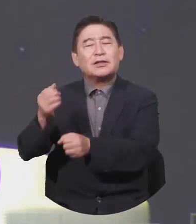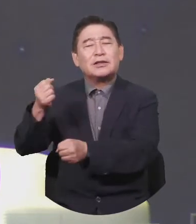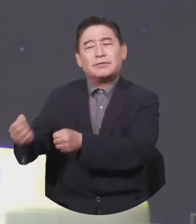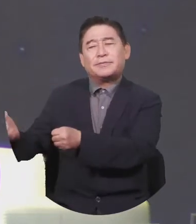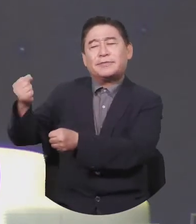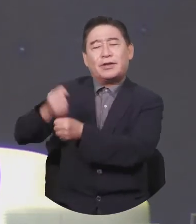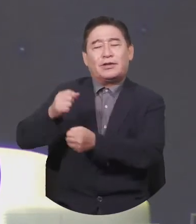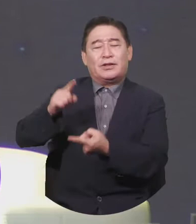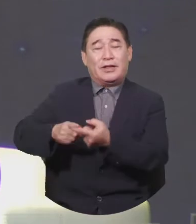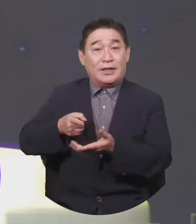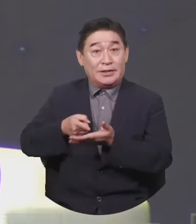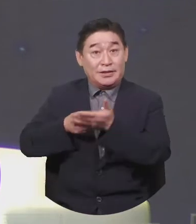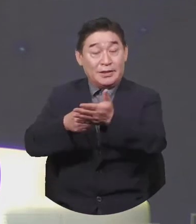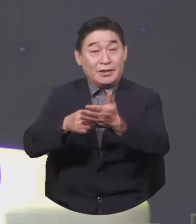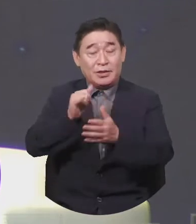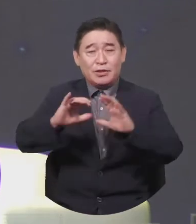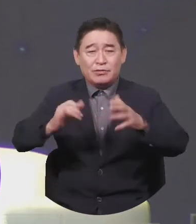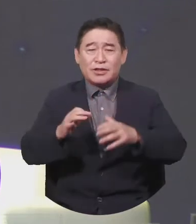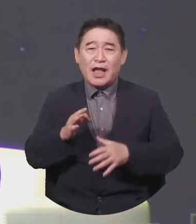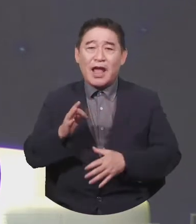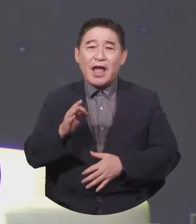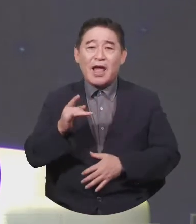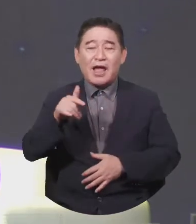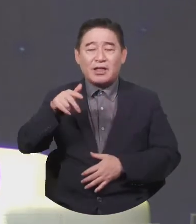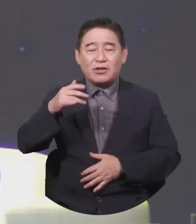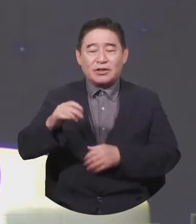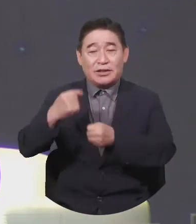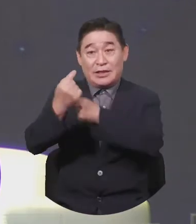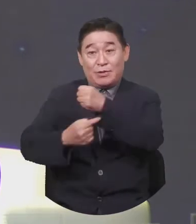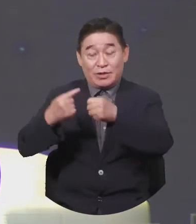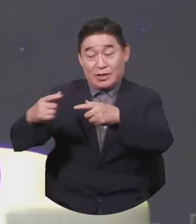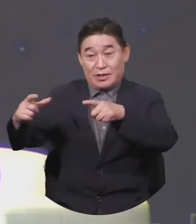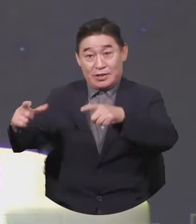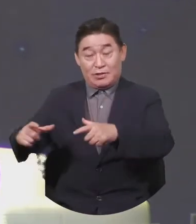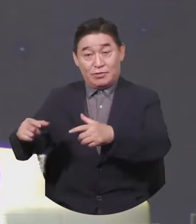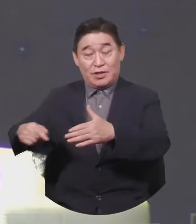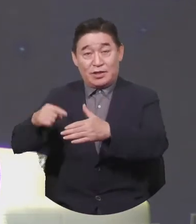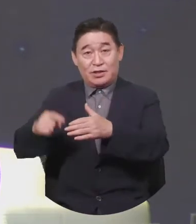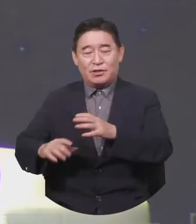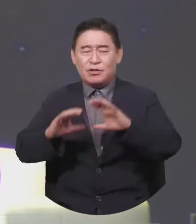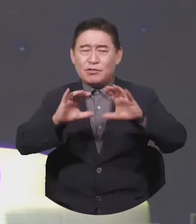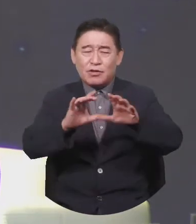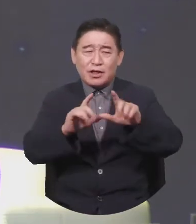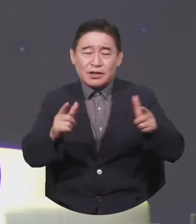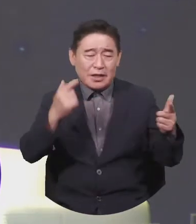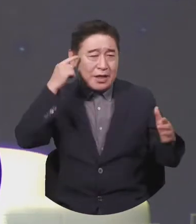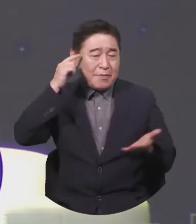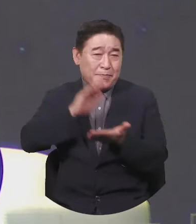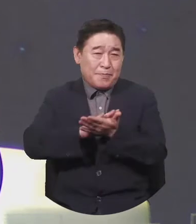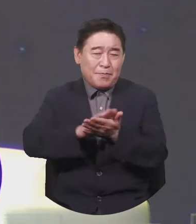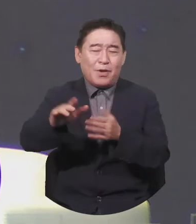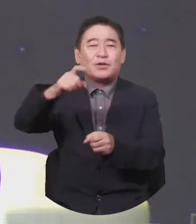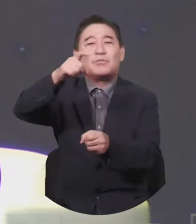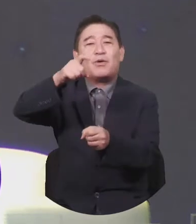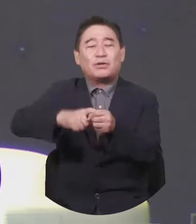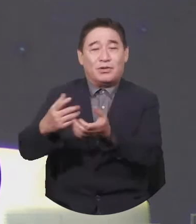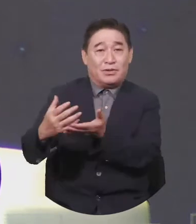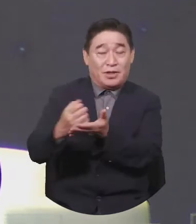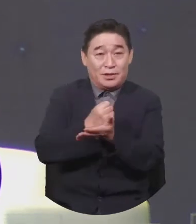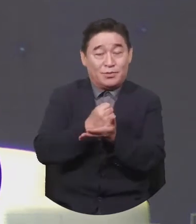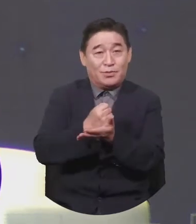other countries to use nuclear energy for peaceful purposes. It's